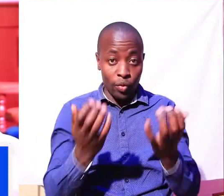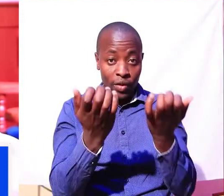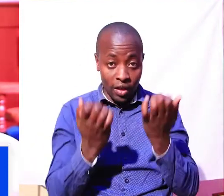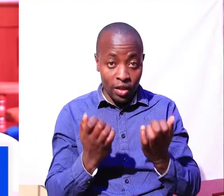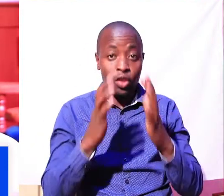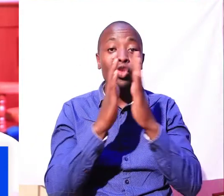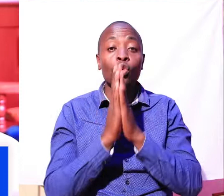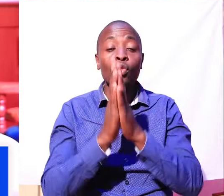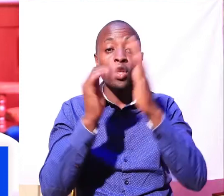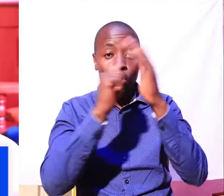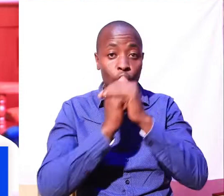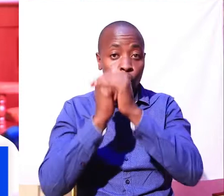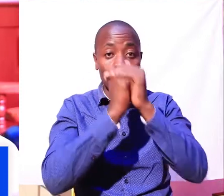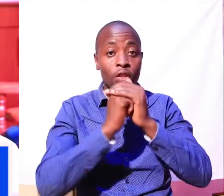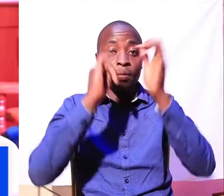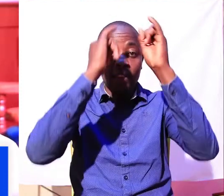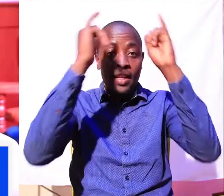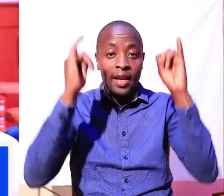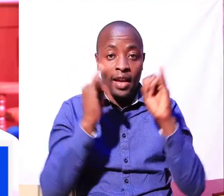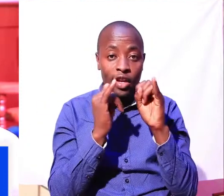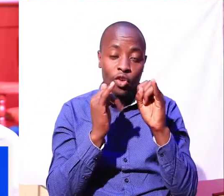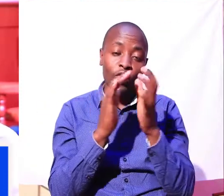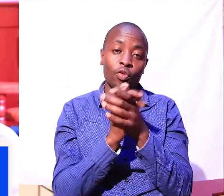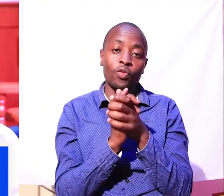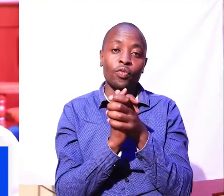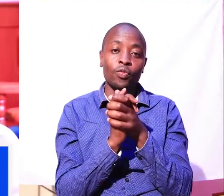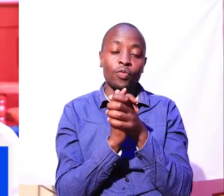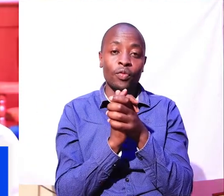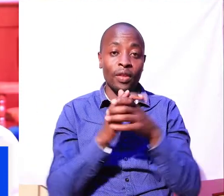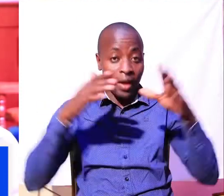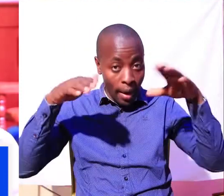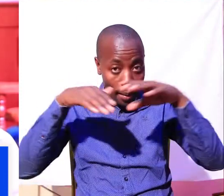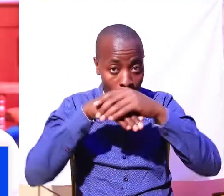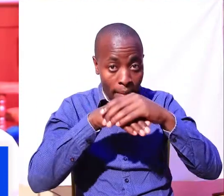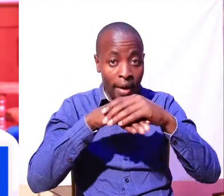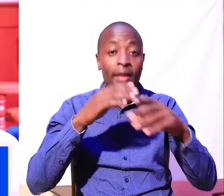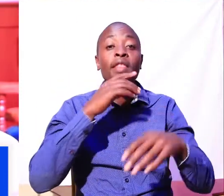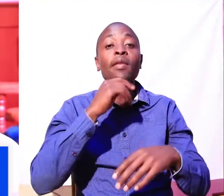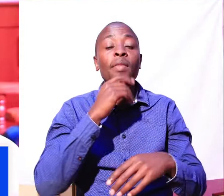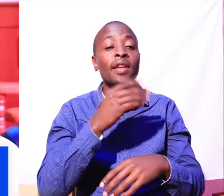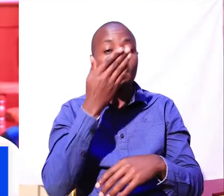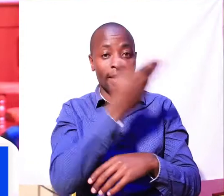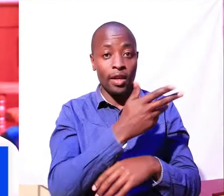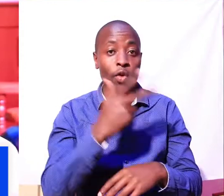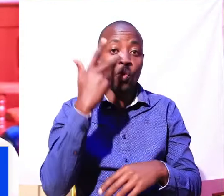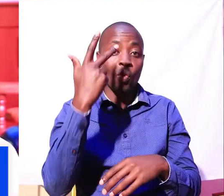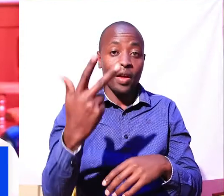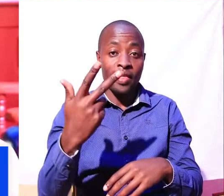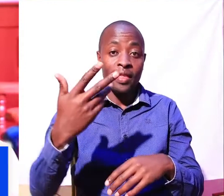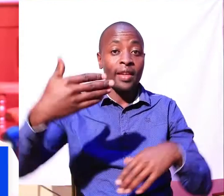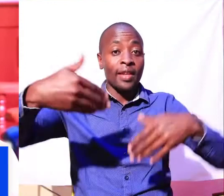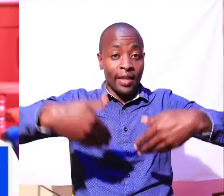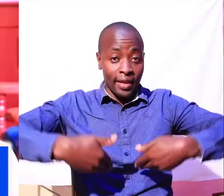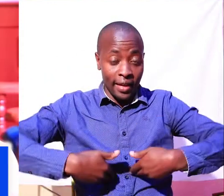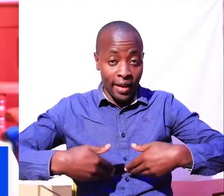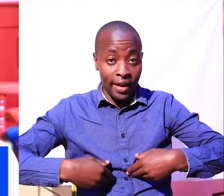and worship his gods and his idol. Among the men who lived then were the three young lads that we